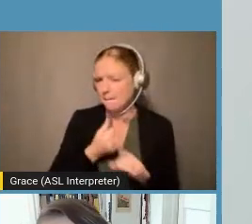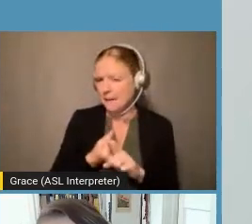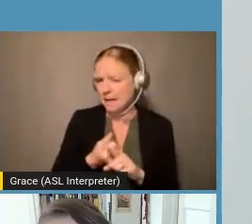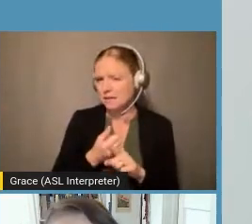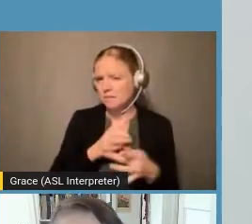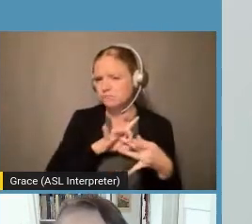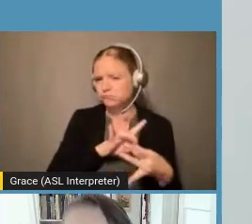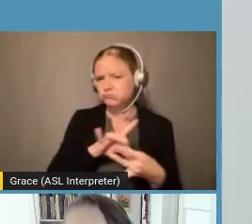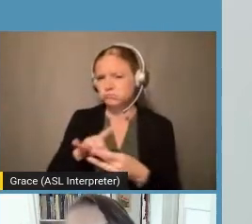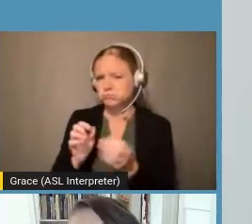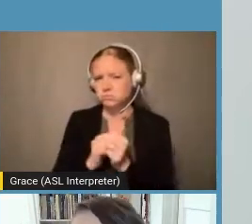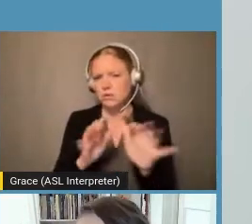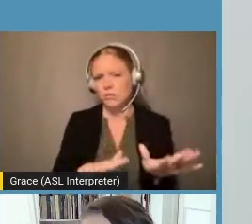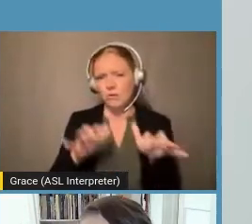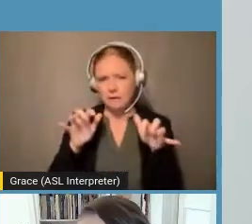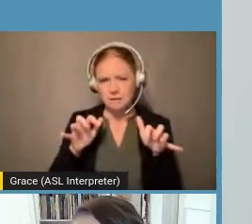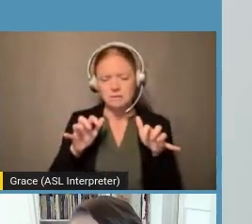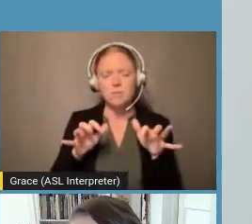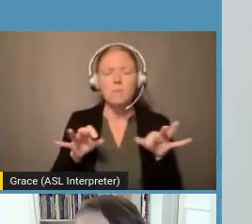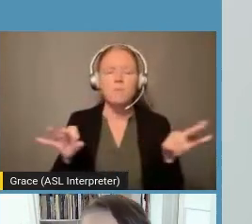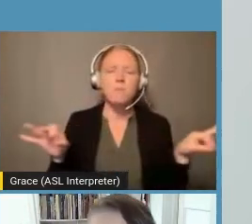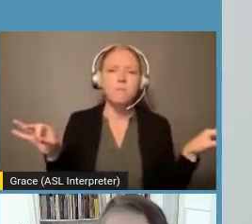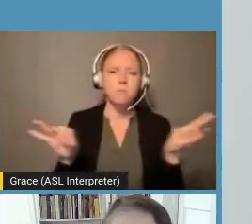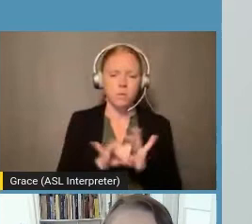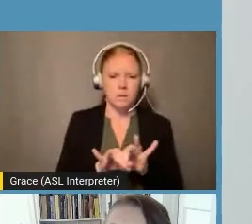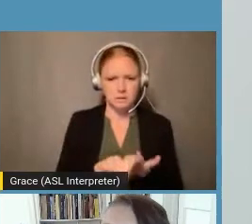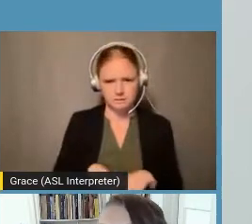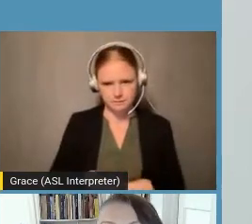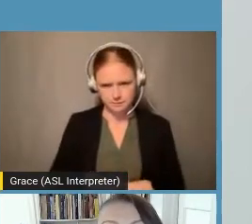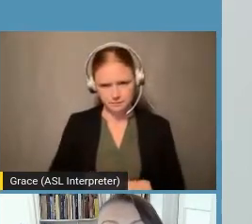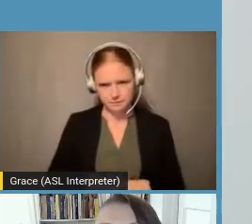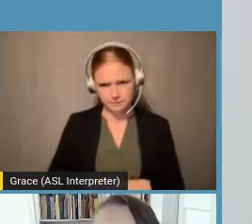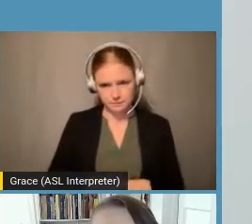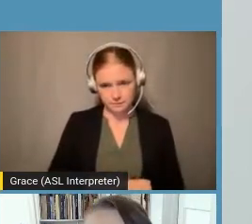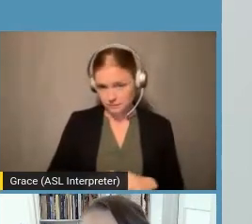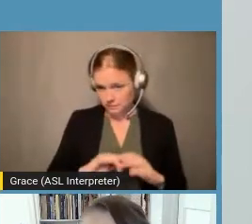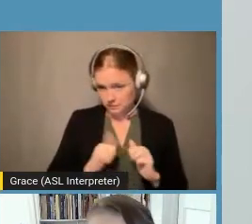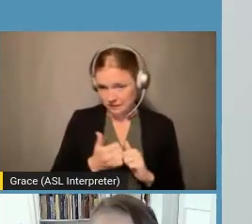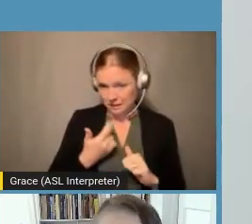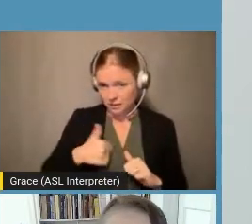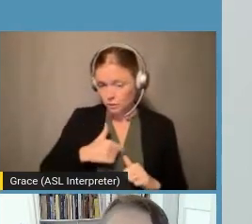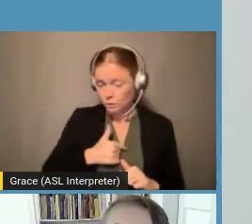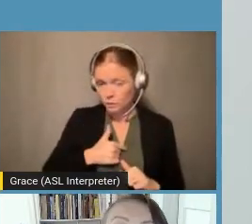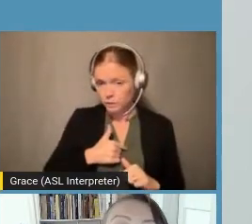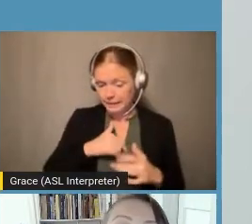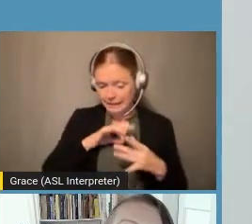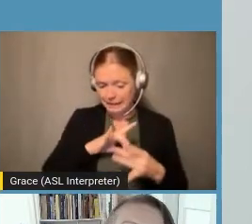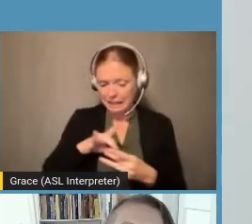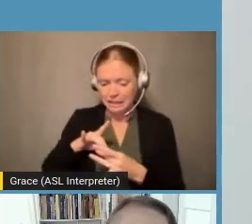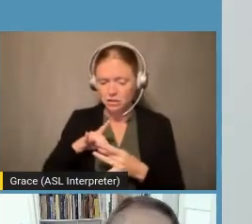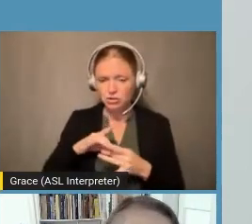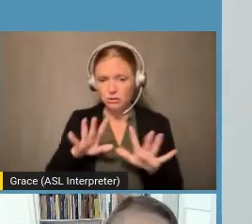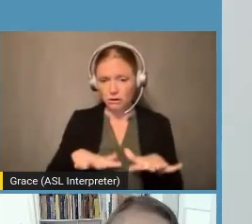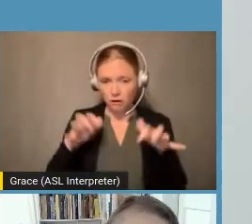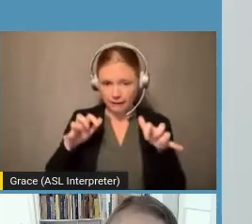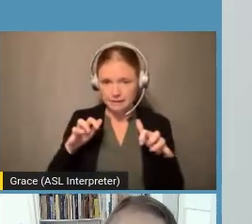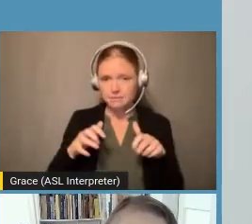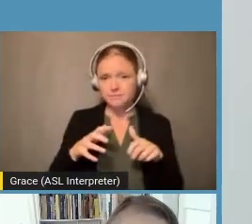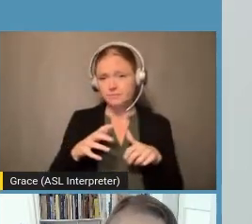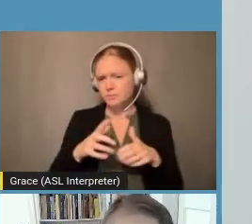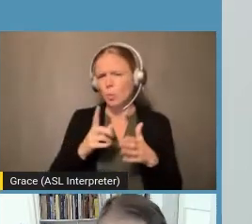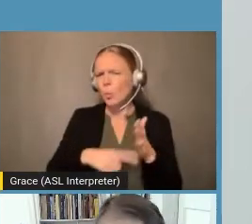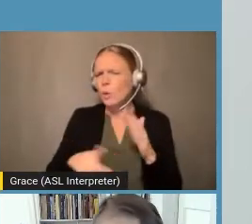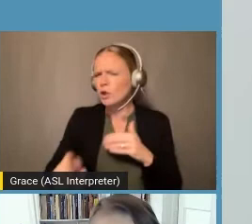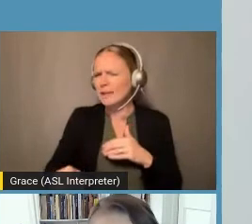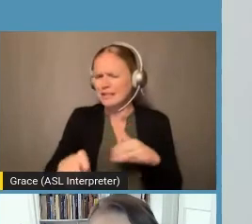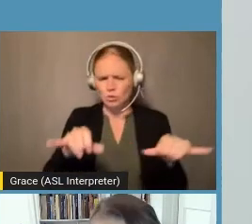your audiences, both super important. So how will you engage the audience that you serve, and what do you need to measure in order to know